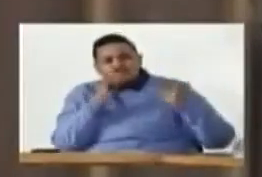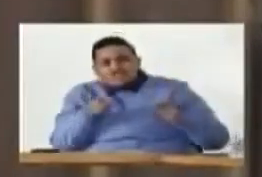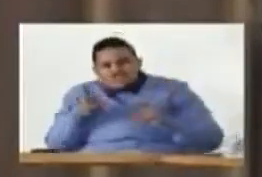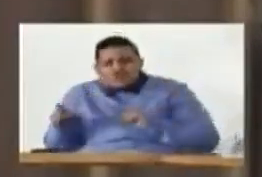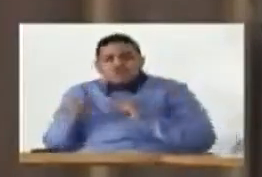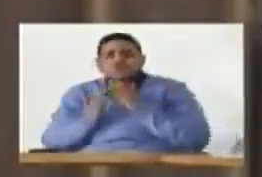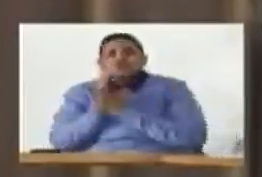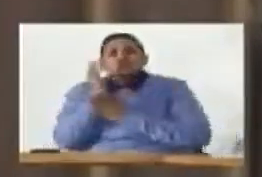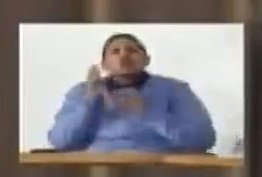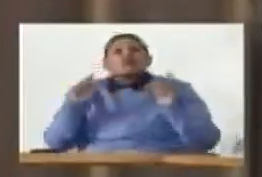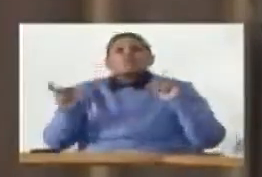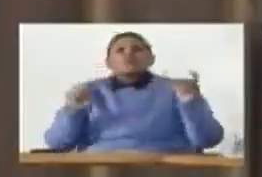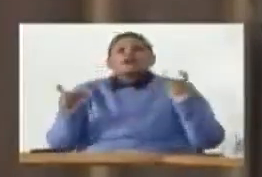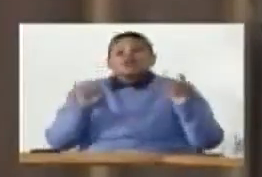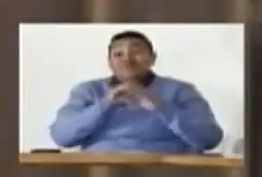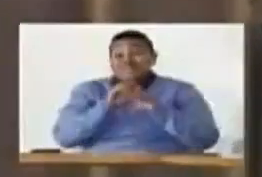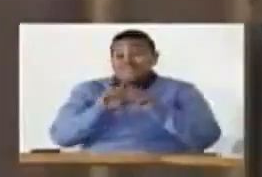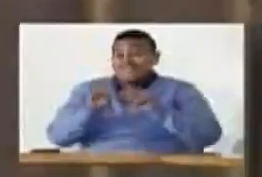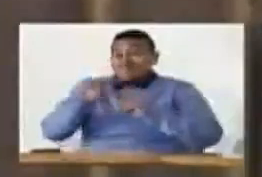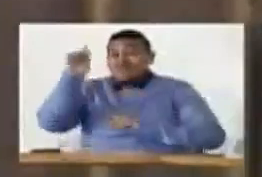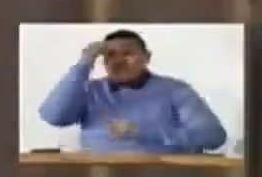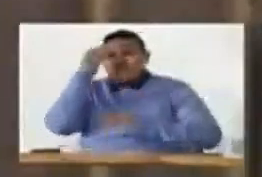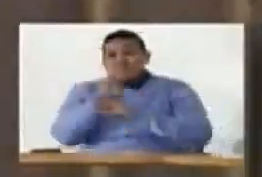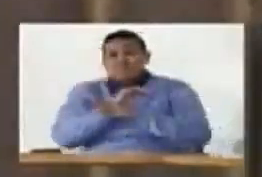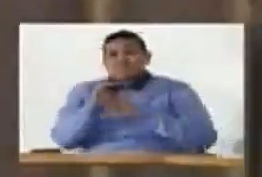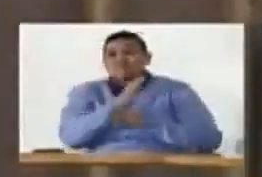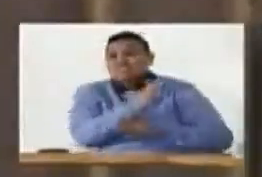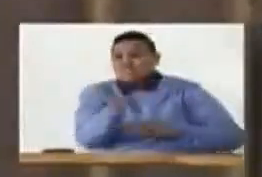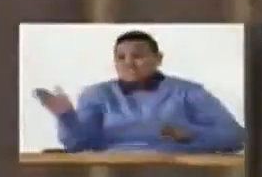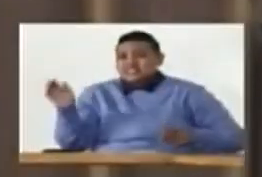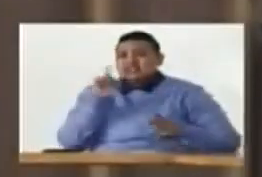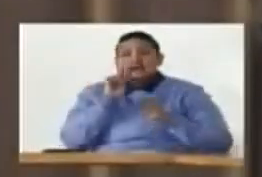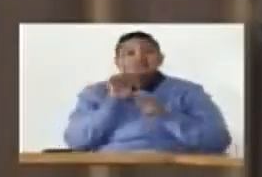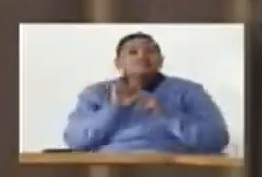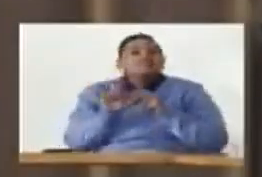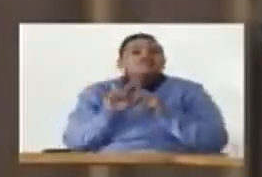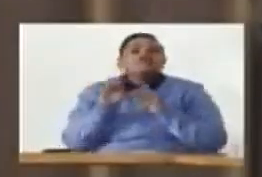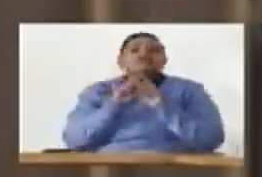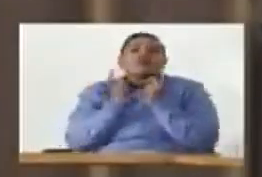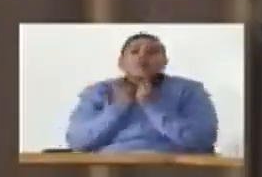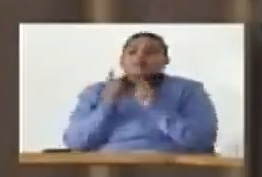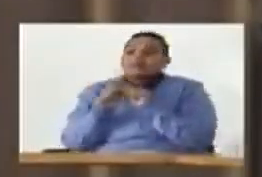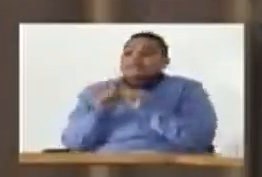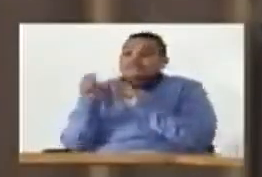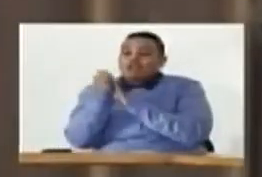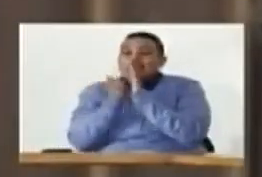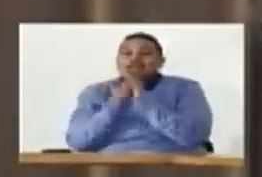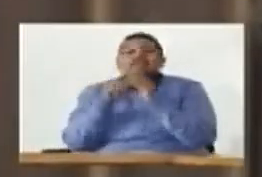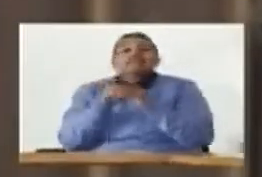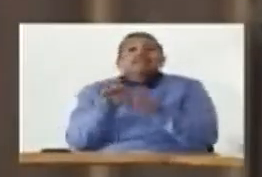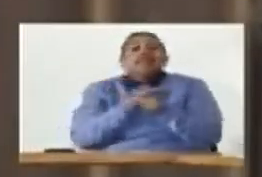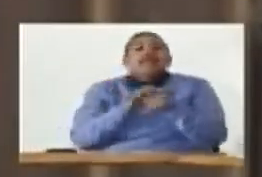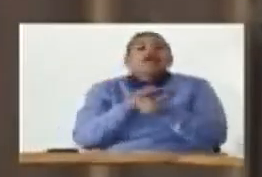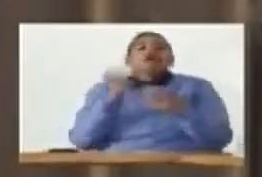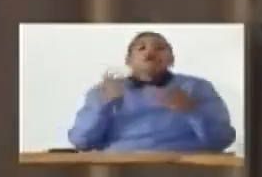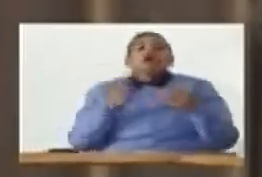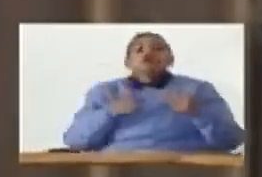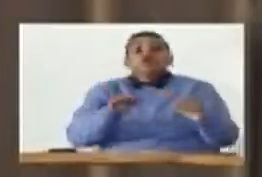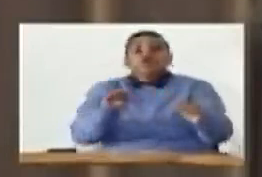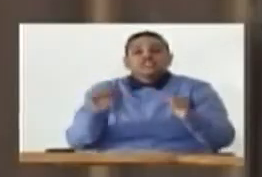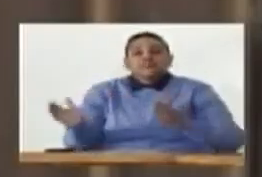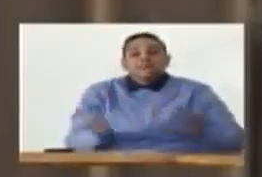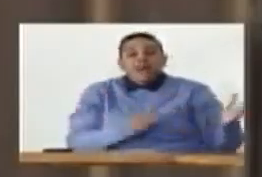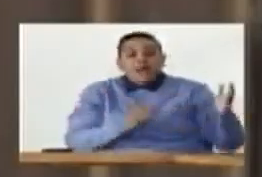results-based management across government ministries and selected departments and agencies in the areas of strategic